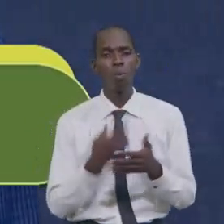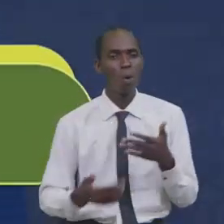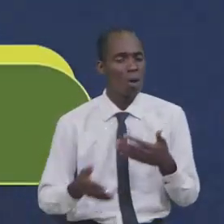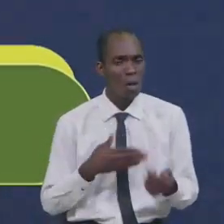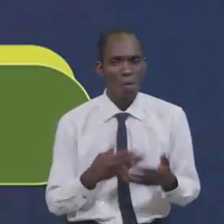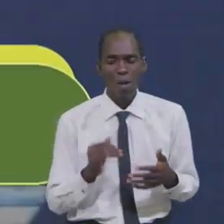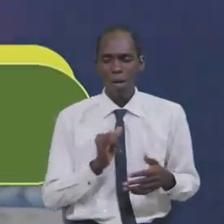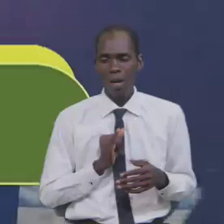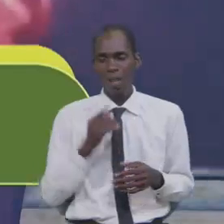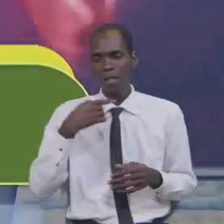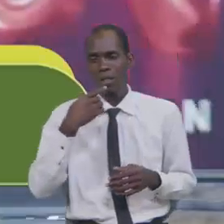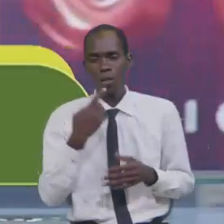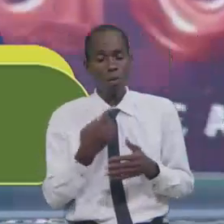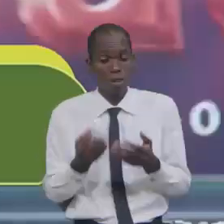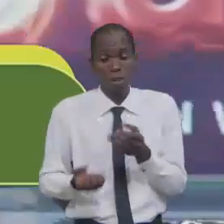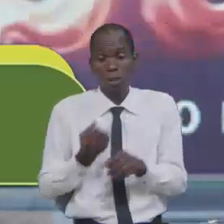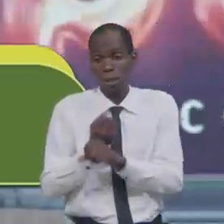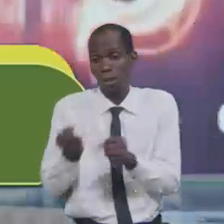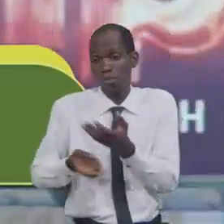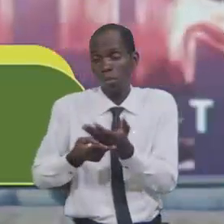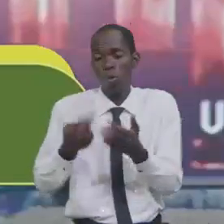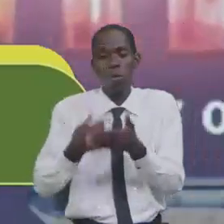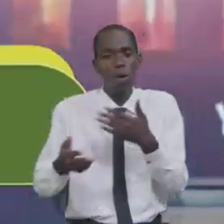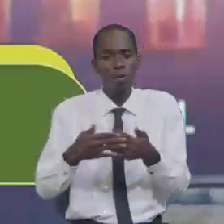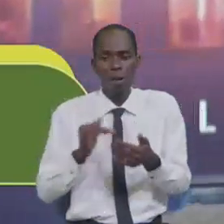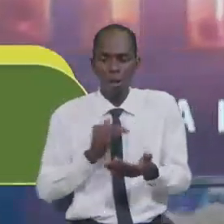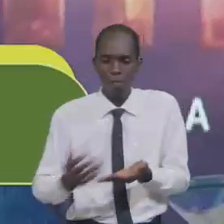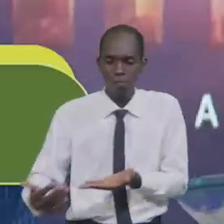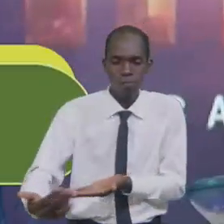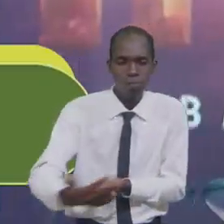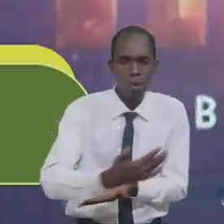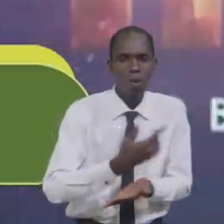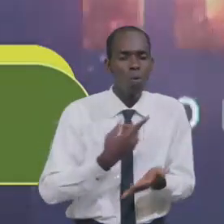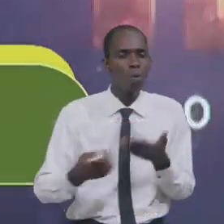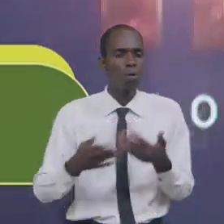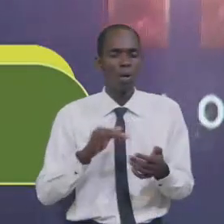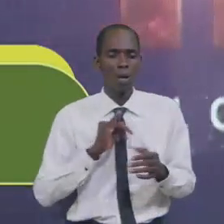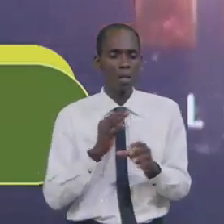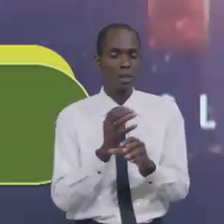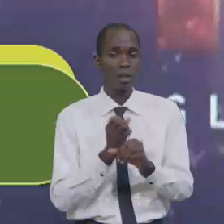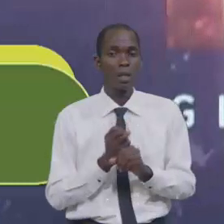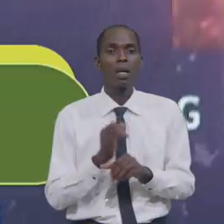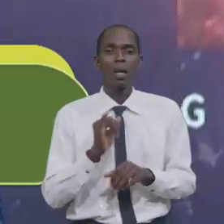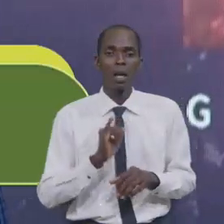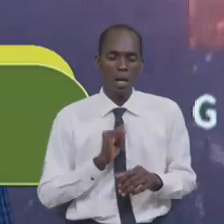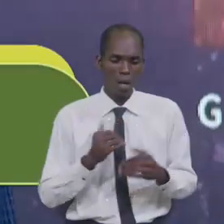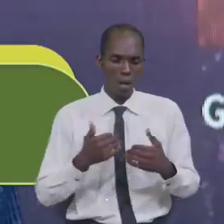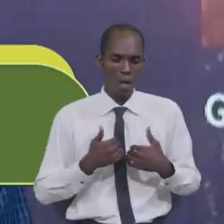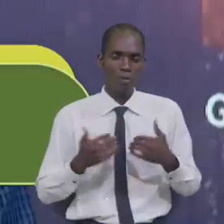gather, whatever I amass, and whatever I acquire, I have Jesus, the